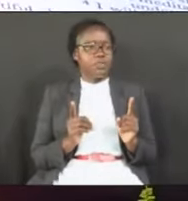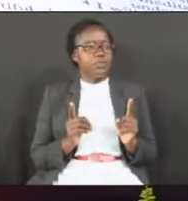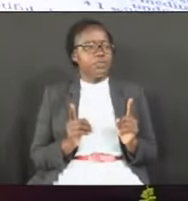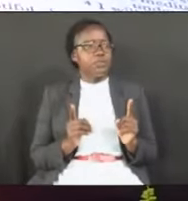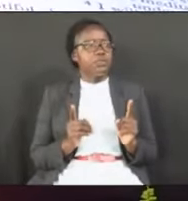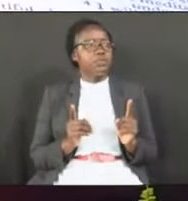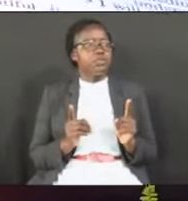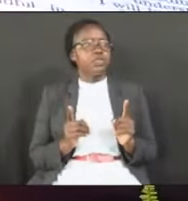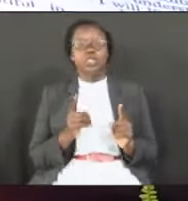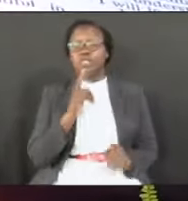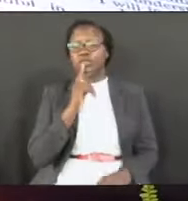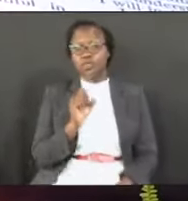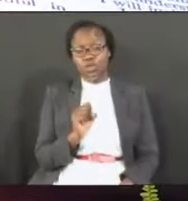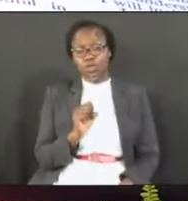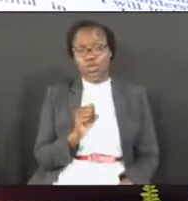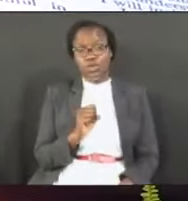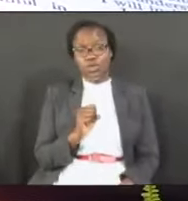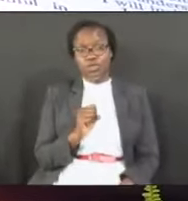And so